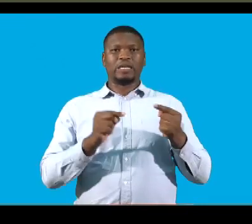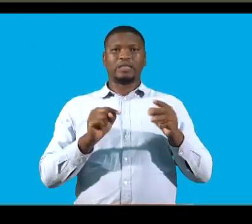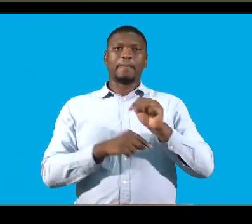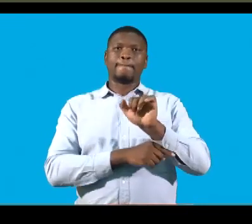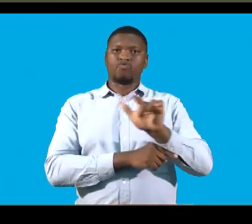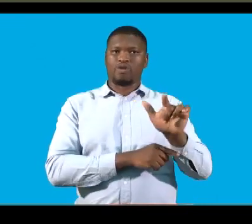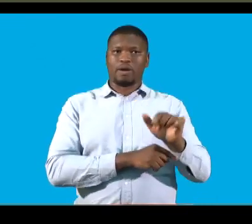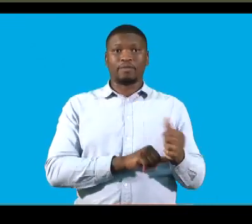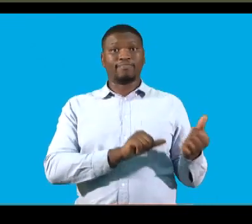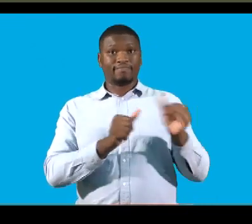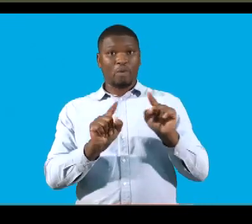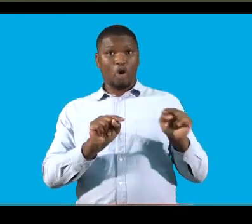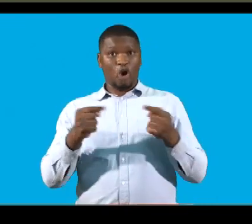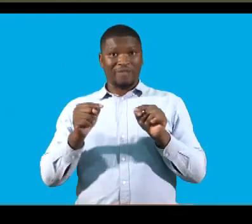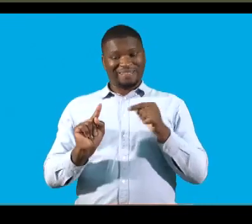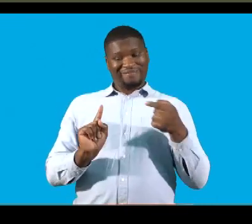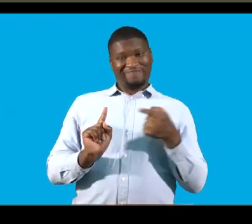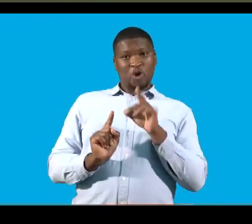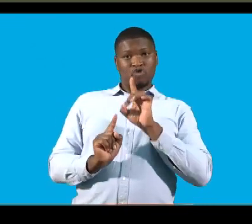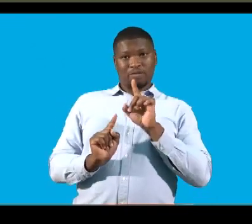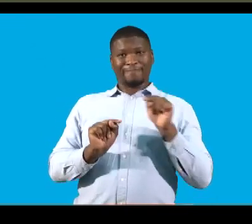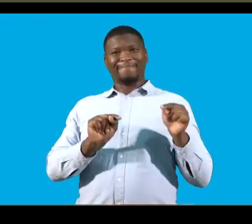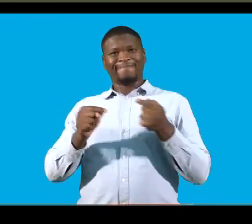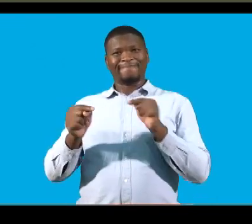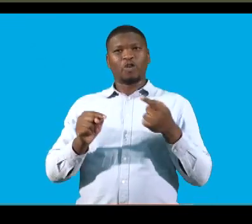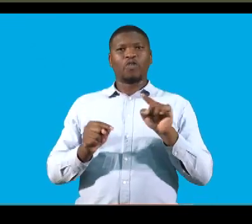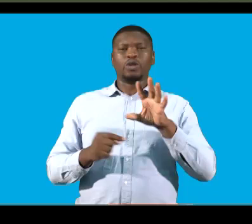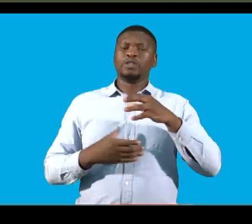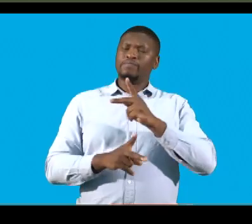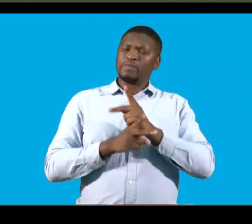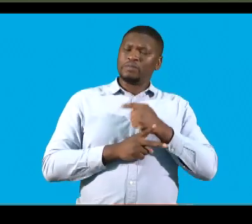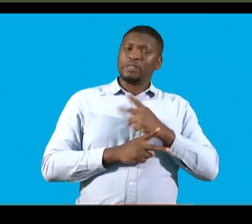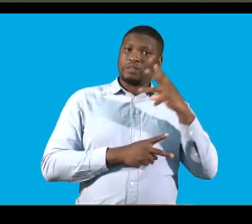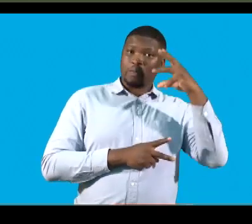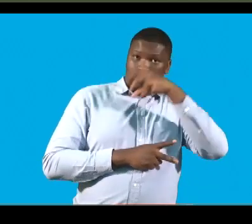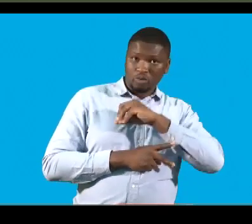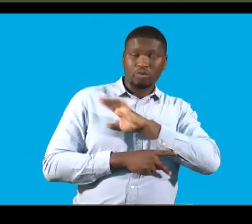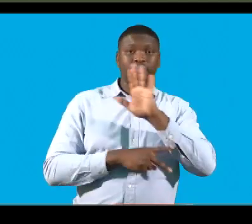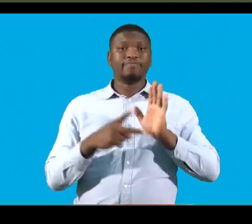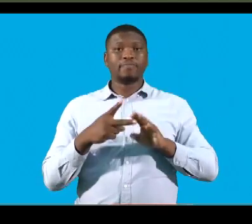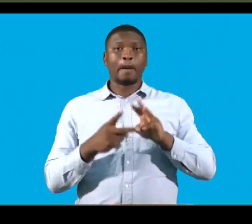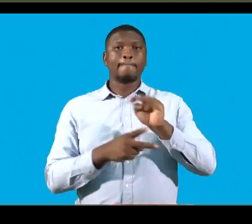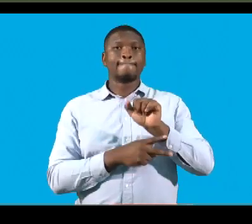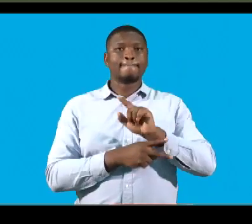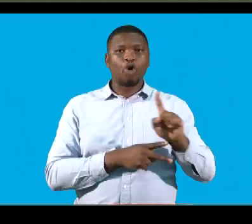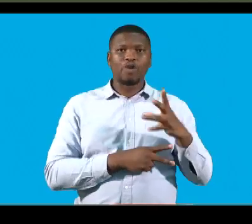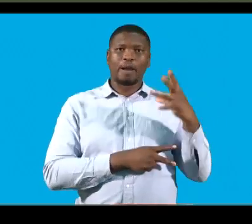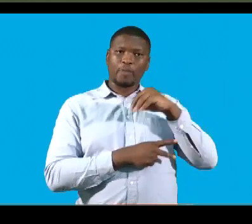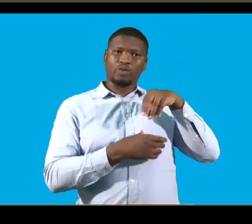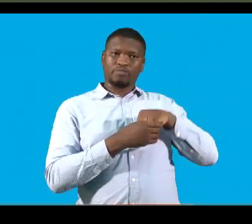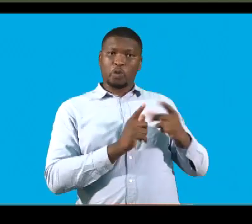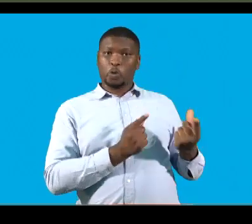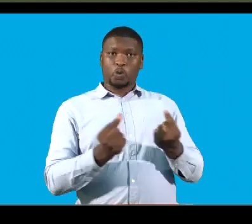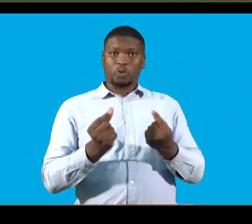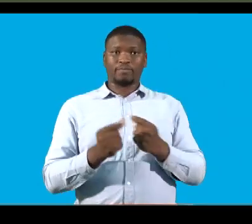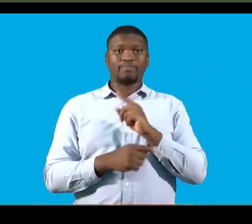versus morality. The conflict is Dorian's struggle between preserving his youthful beauty and his moral consequences of his increasing corrupt